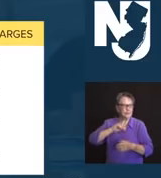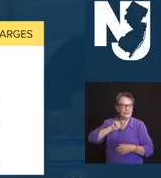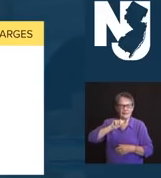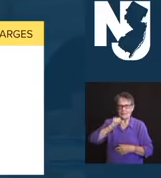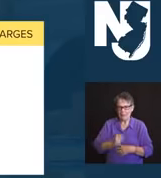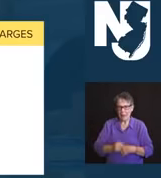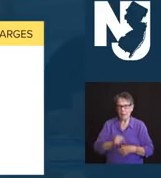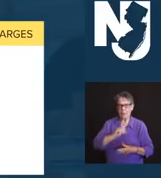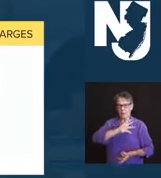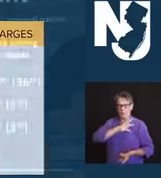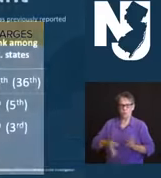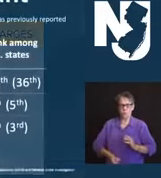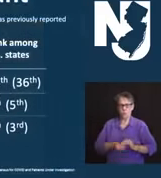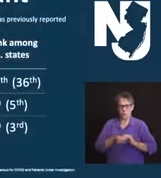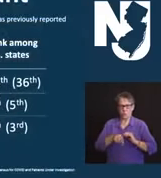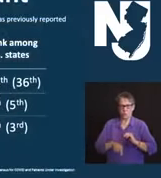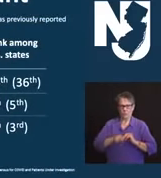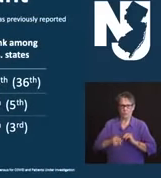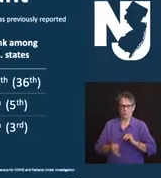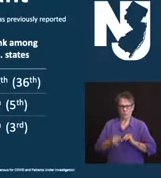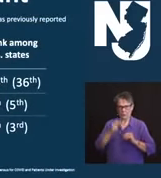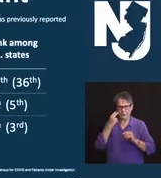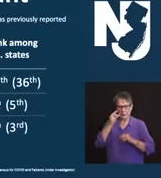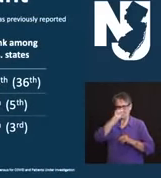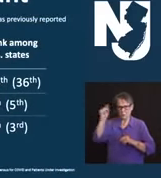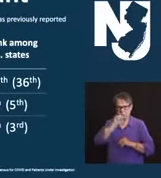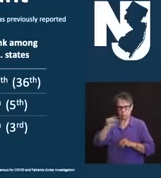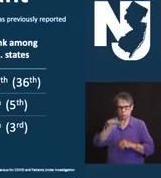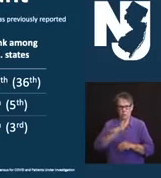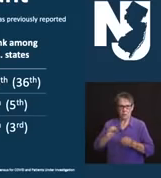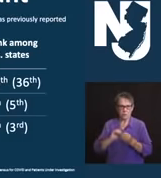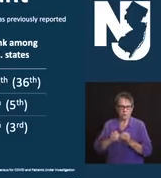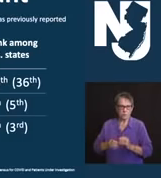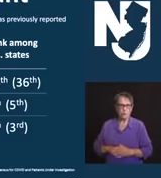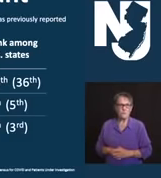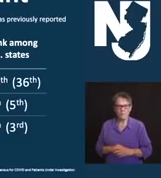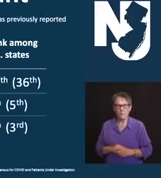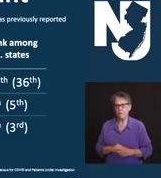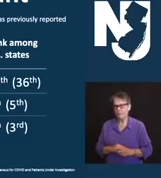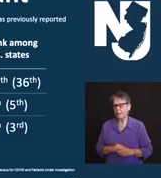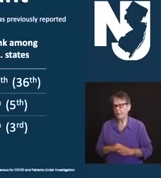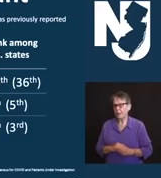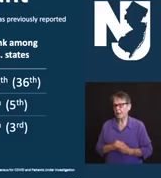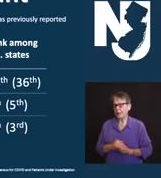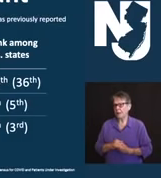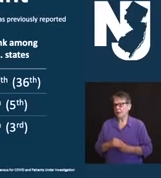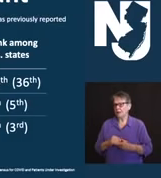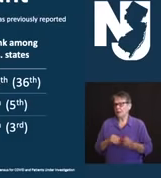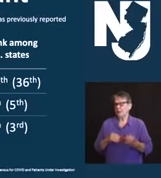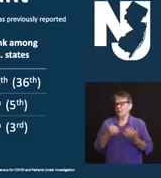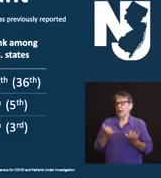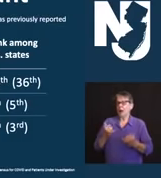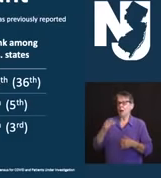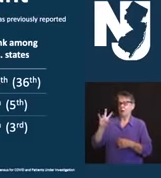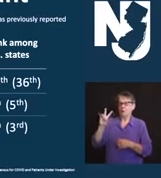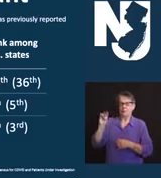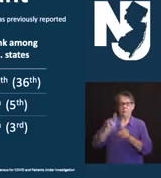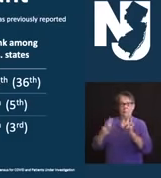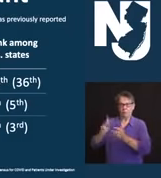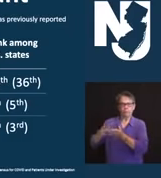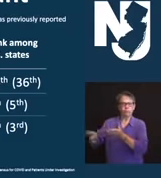right. But even with these positive signs, we must remain vigilant. And we have to keep up, as I said, with our social distancing and wearing